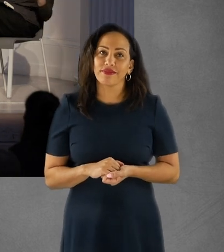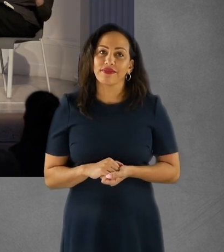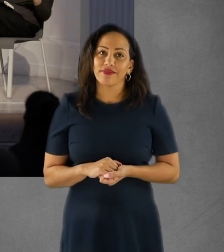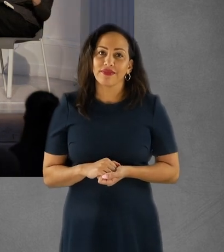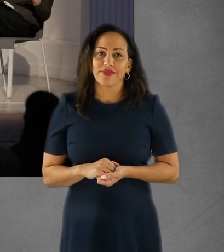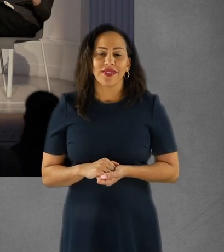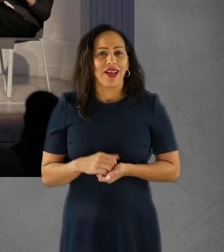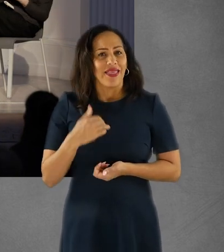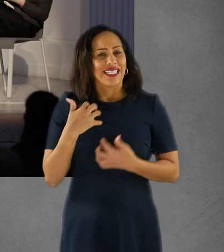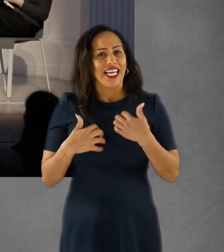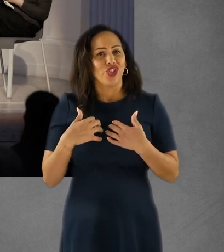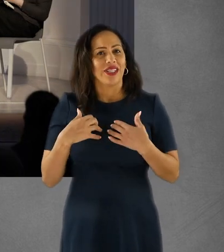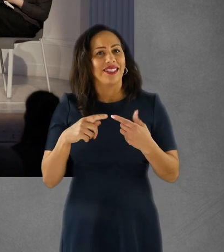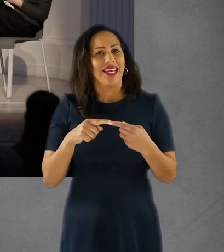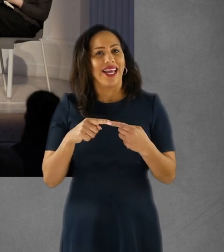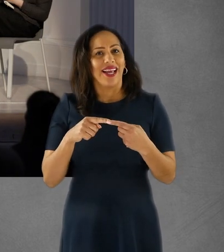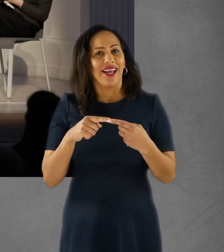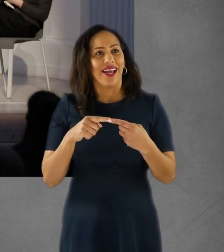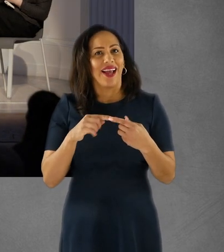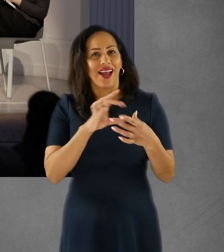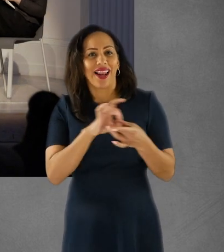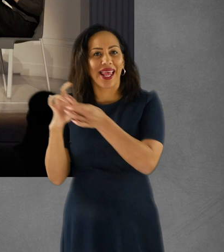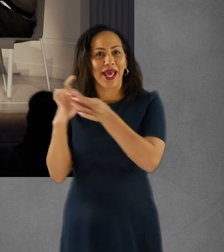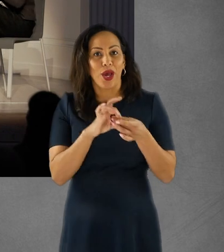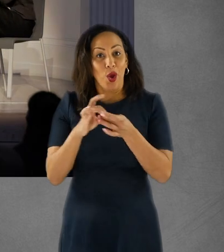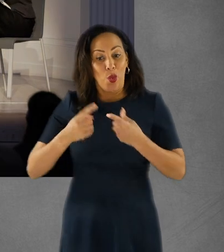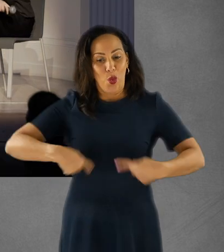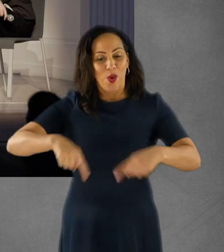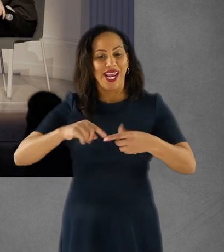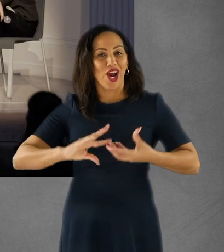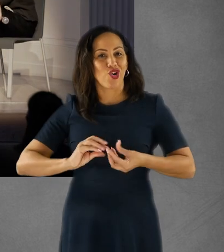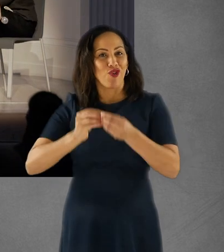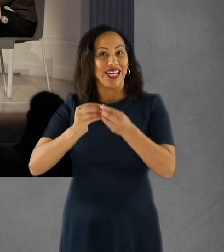them. Absolutely. That was my thought that I was going to follow.